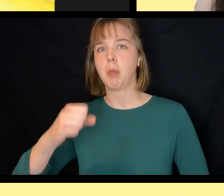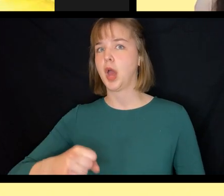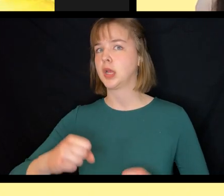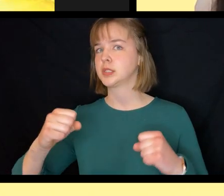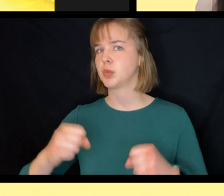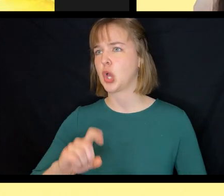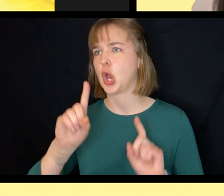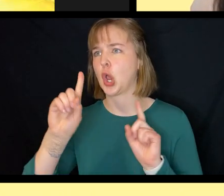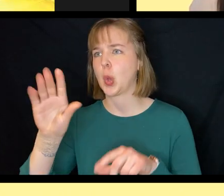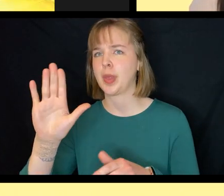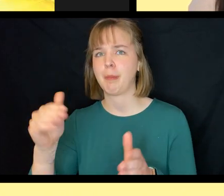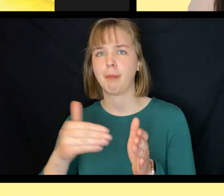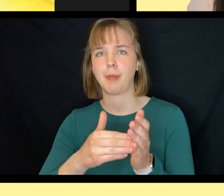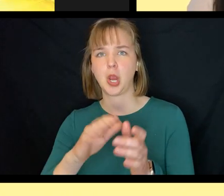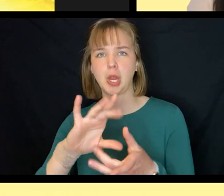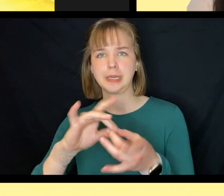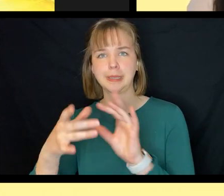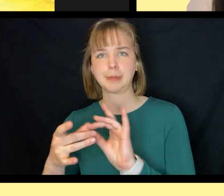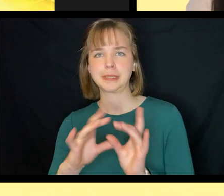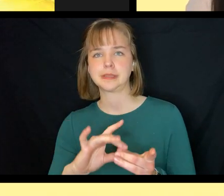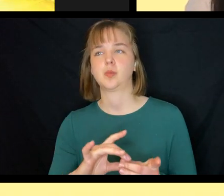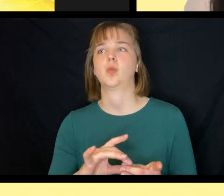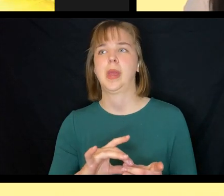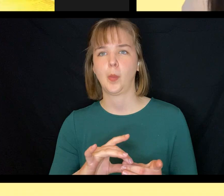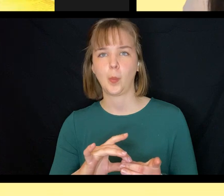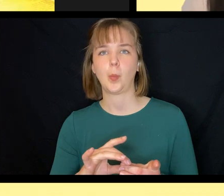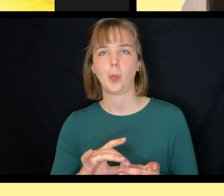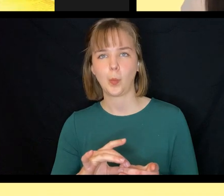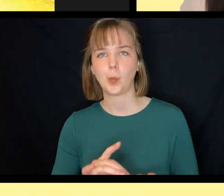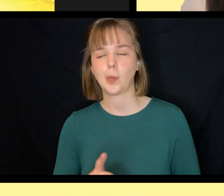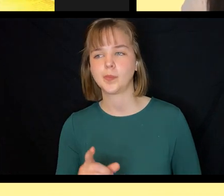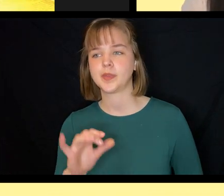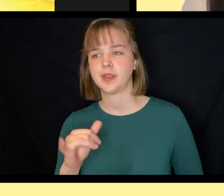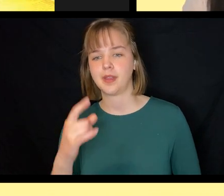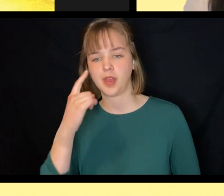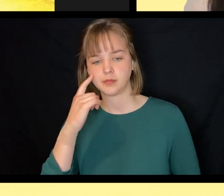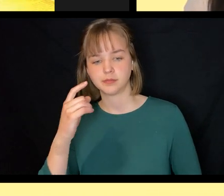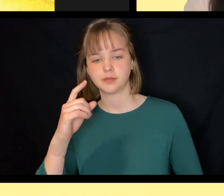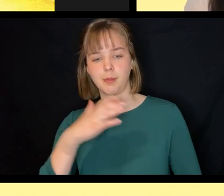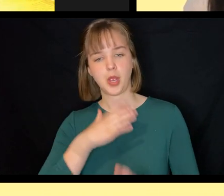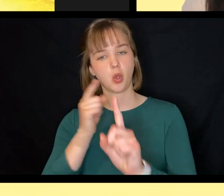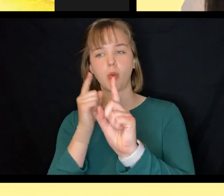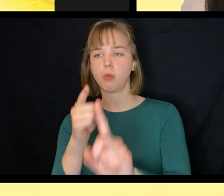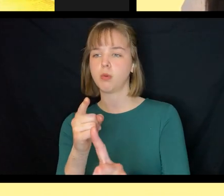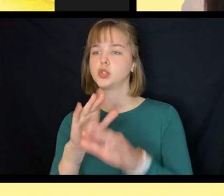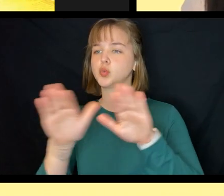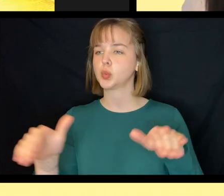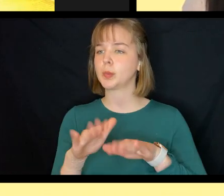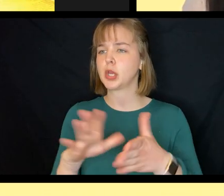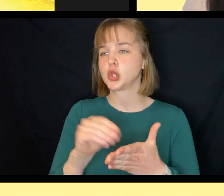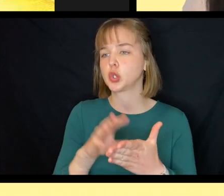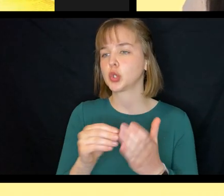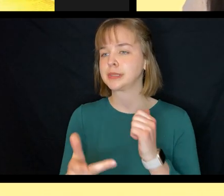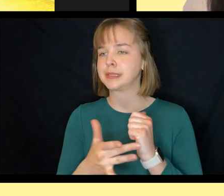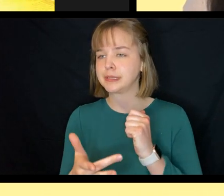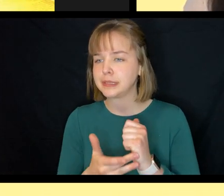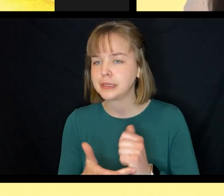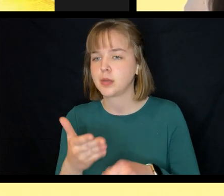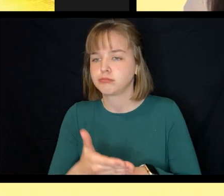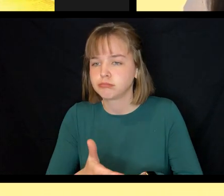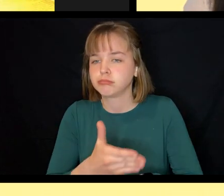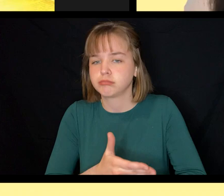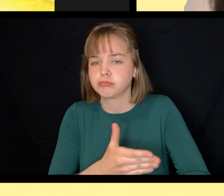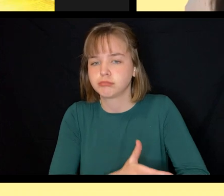to it. And yeah, it was just a lot of fun. It was really cool to know like you put in the work in the beginning and you knew you had a lot